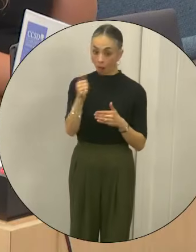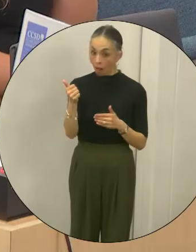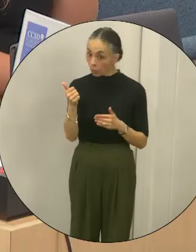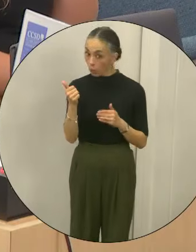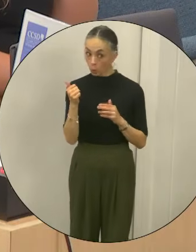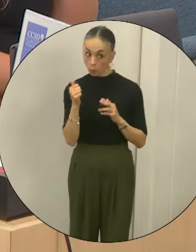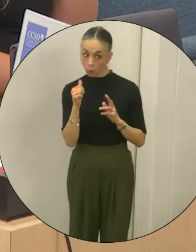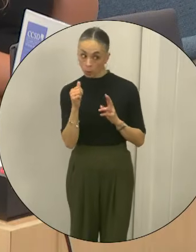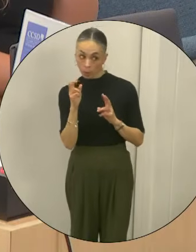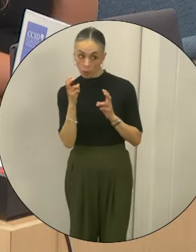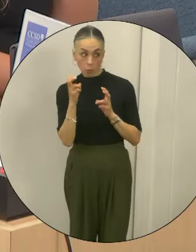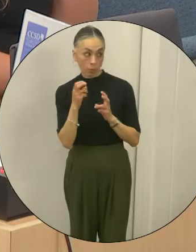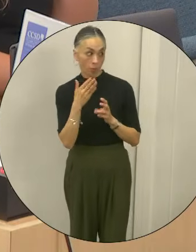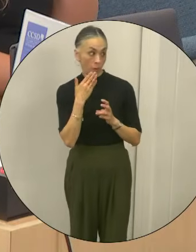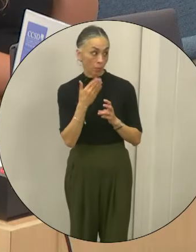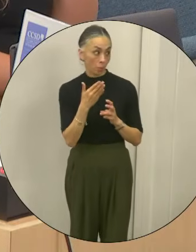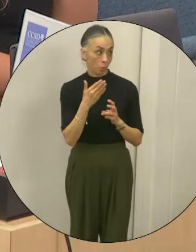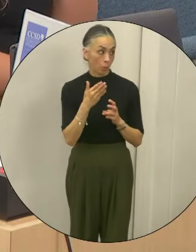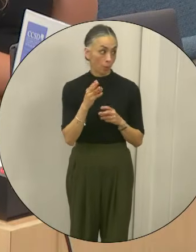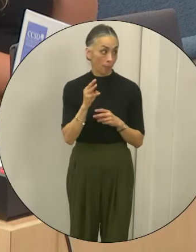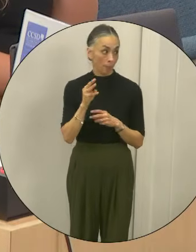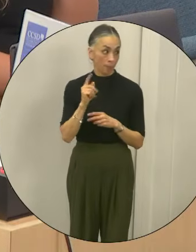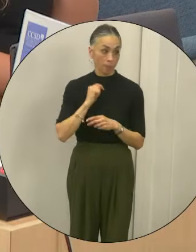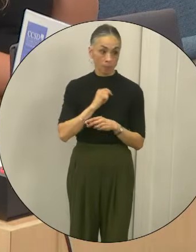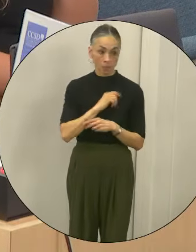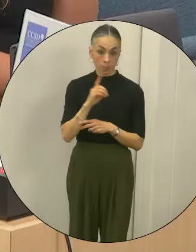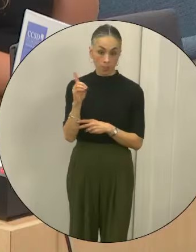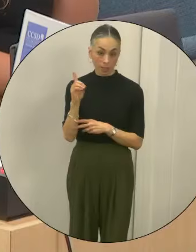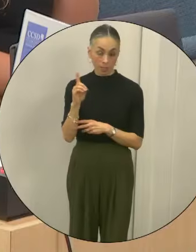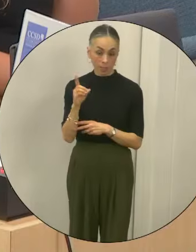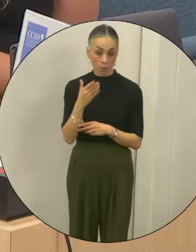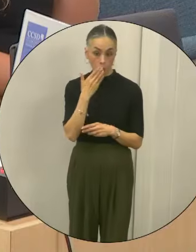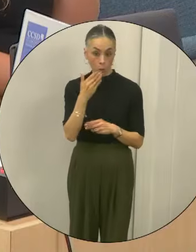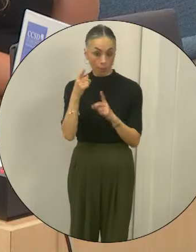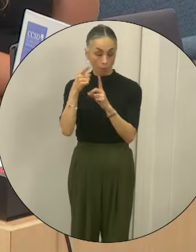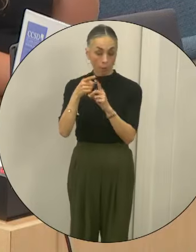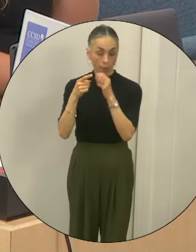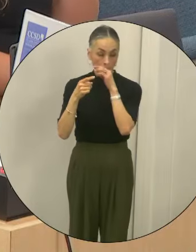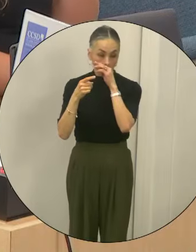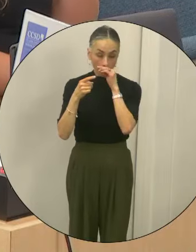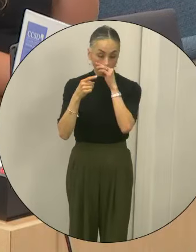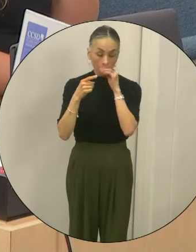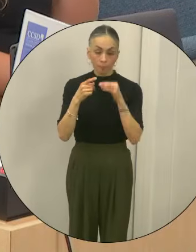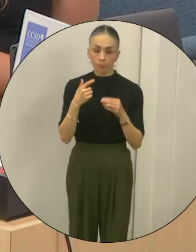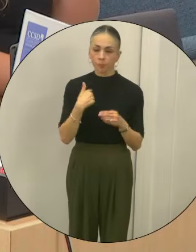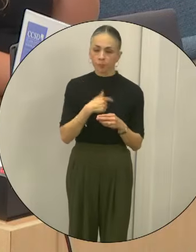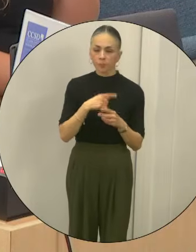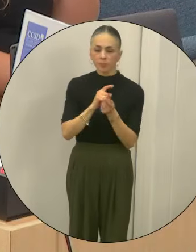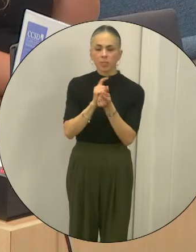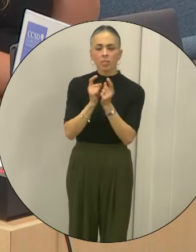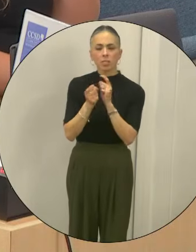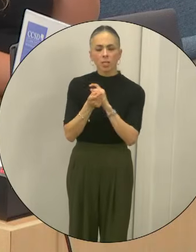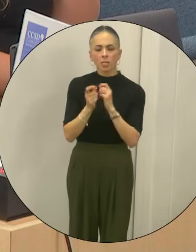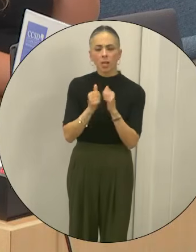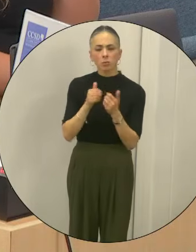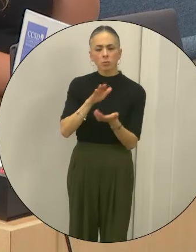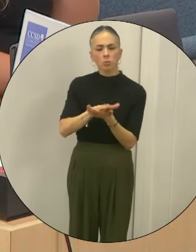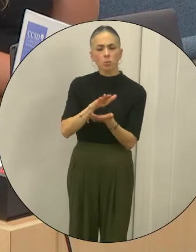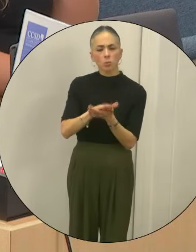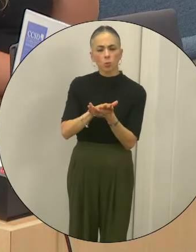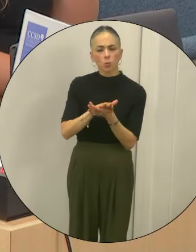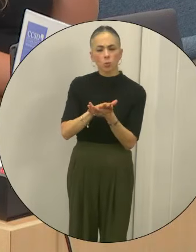thank Ms. Dominguez that she bring this really good point. We need to change the way the school